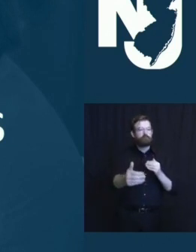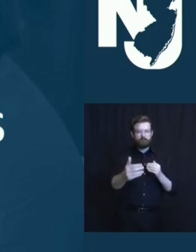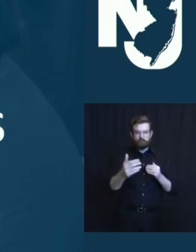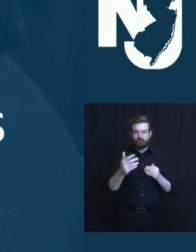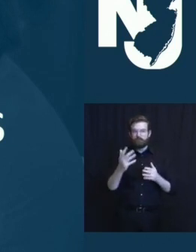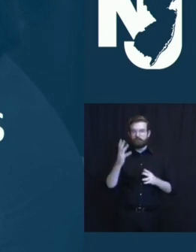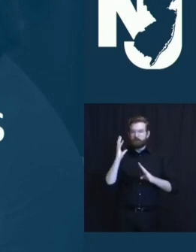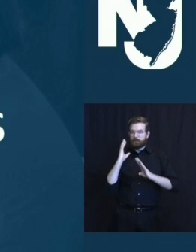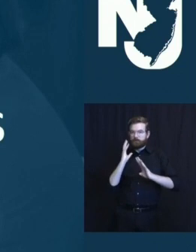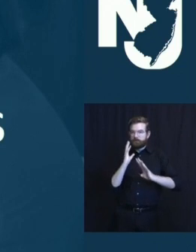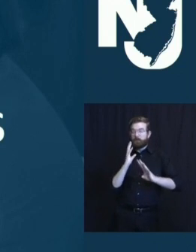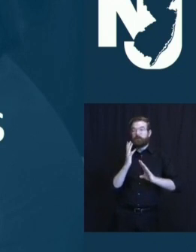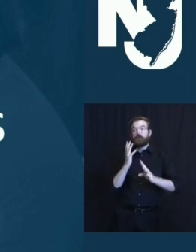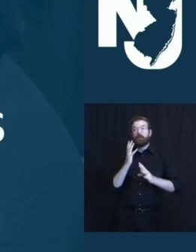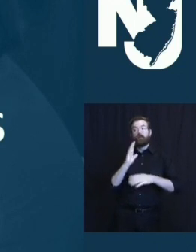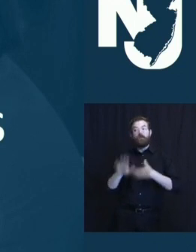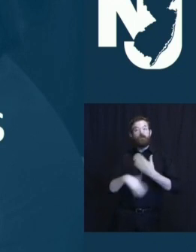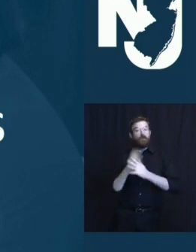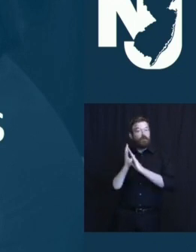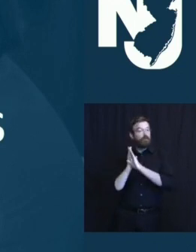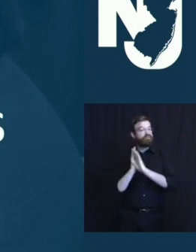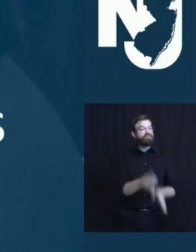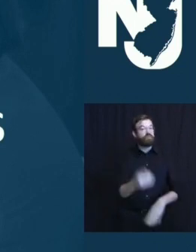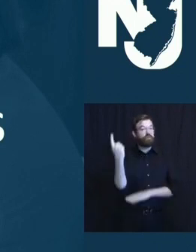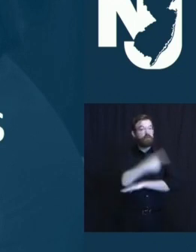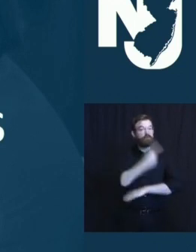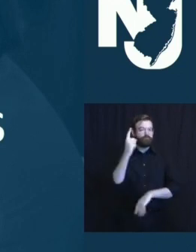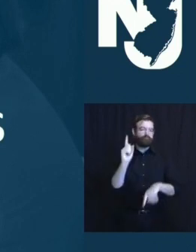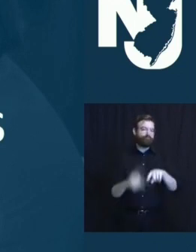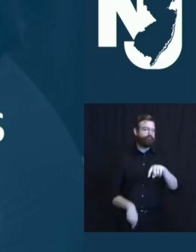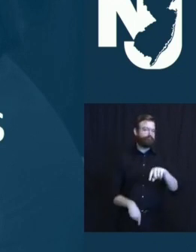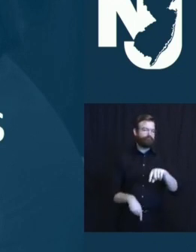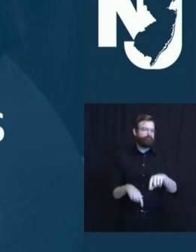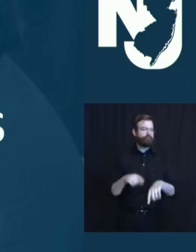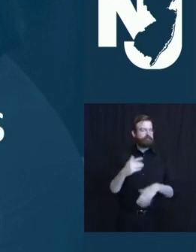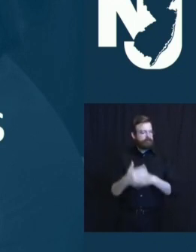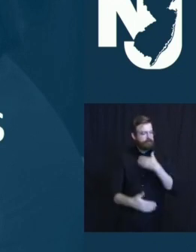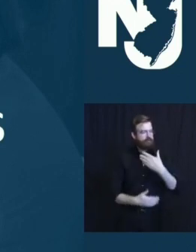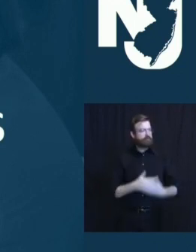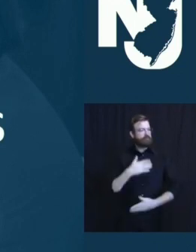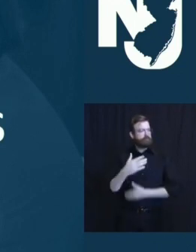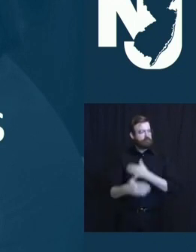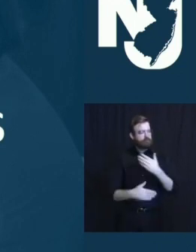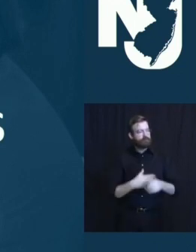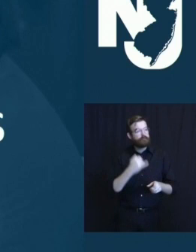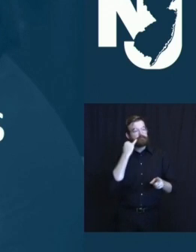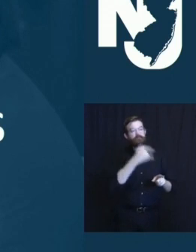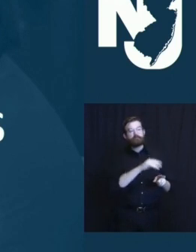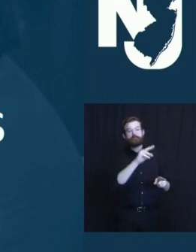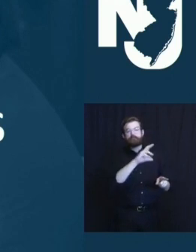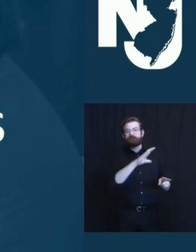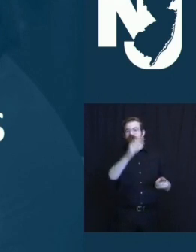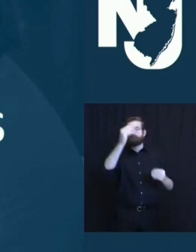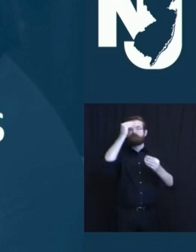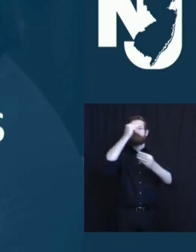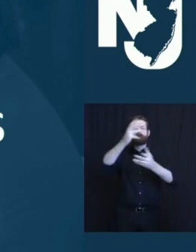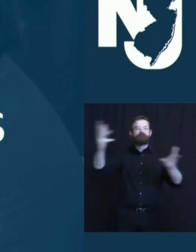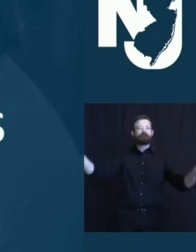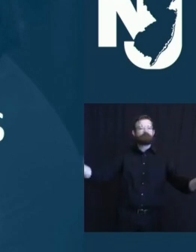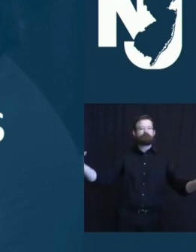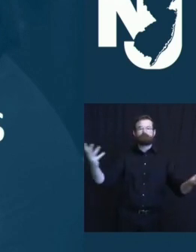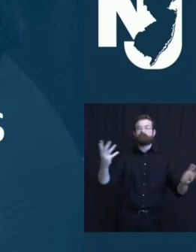overnight, please. And please, while we recognize you may not be happy, by the way, I don't blame you, I'm not happy either, don't take it out on the